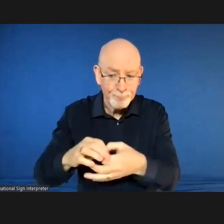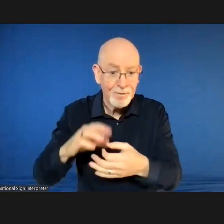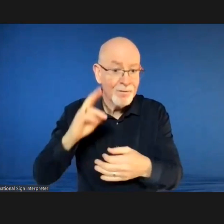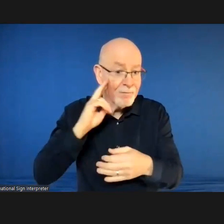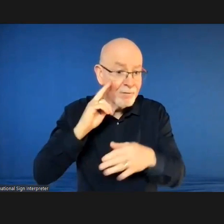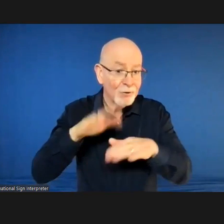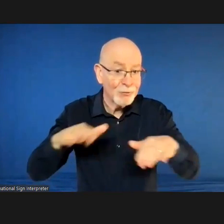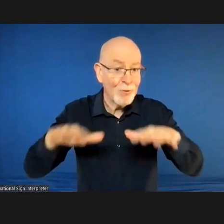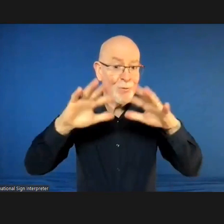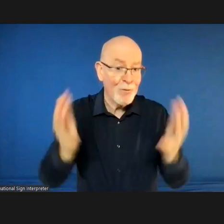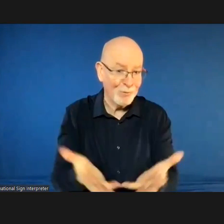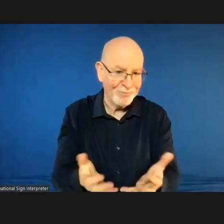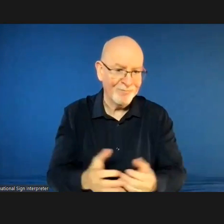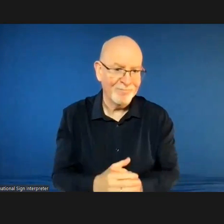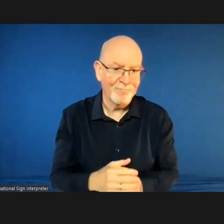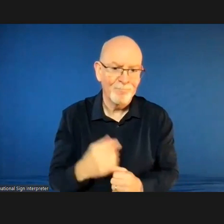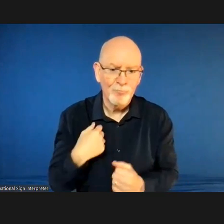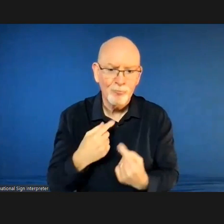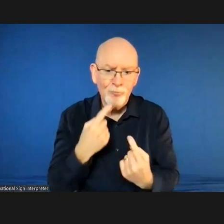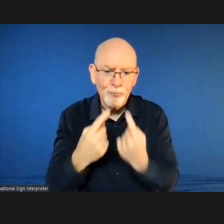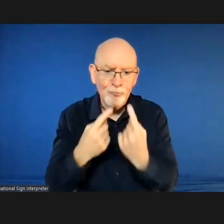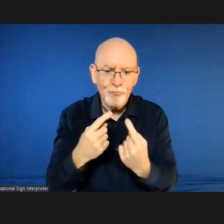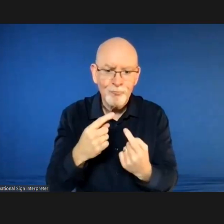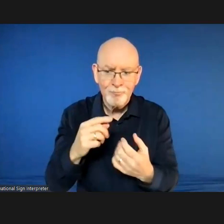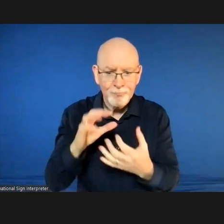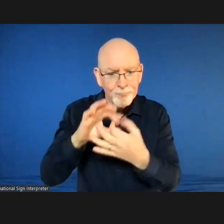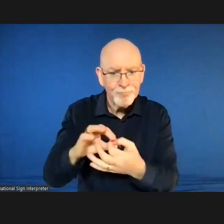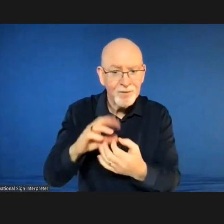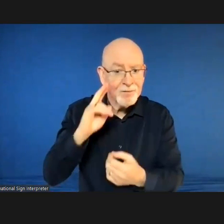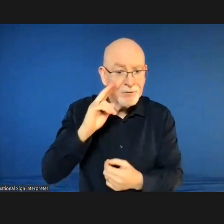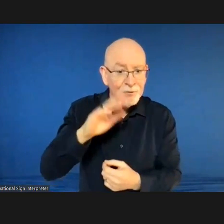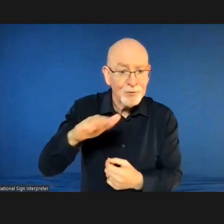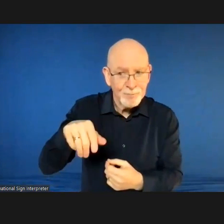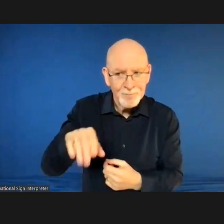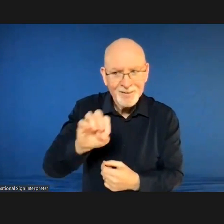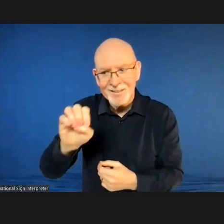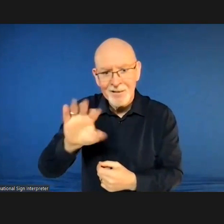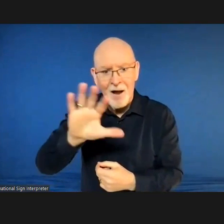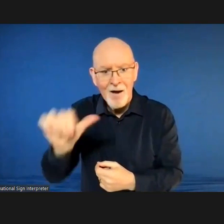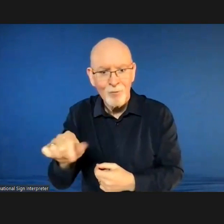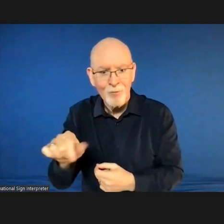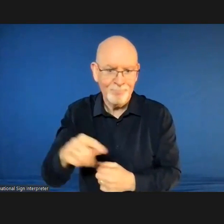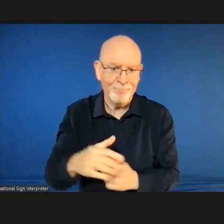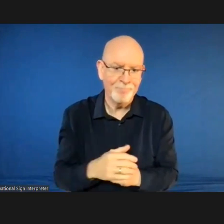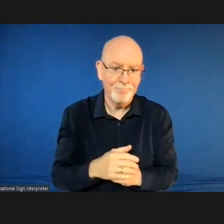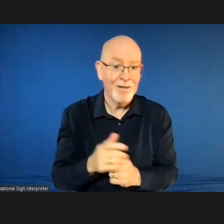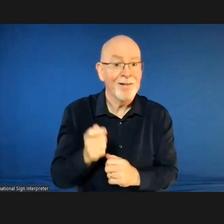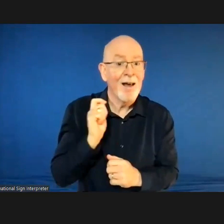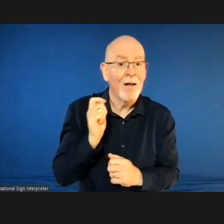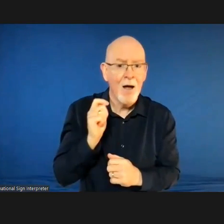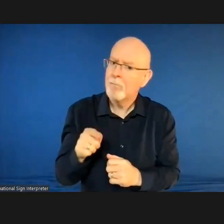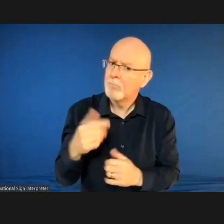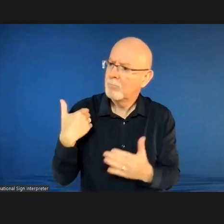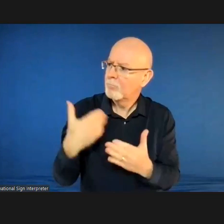made tremendous progress in advancing the rights of the deaf child. From birth, the child will be screened for any